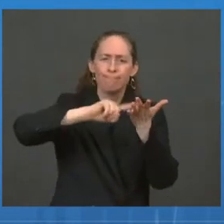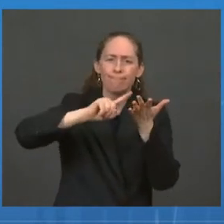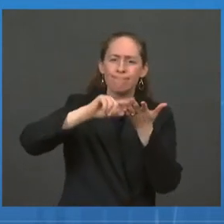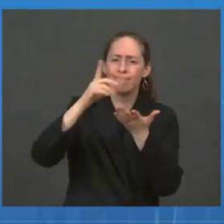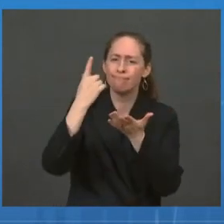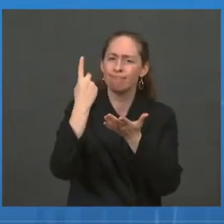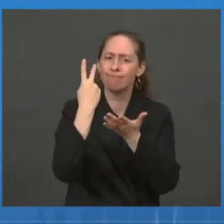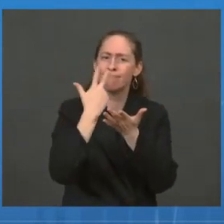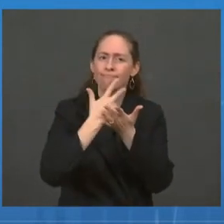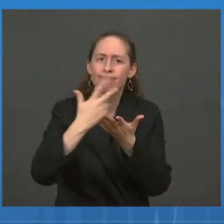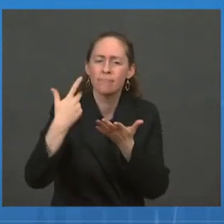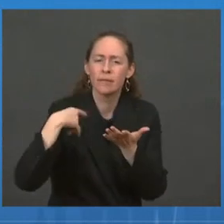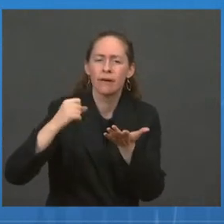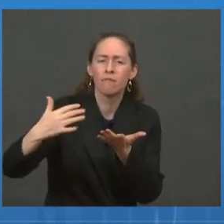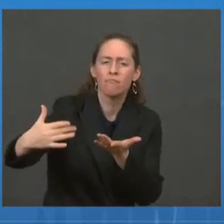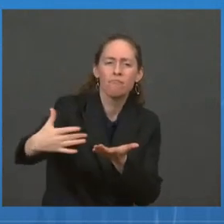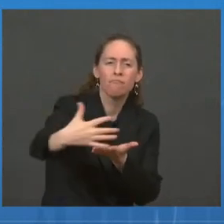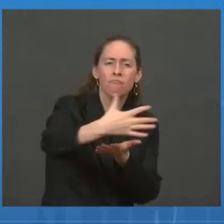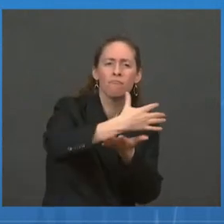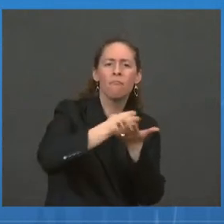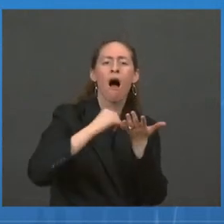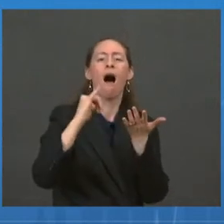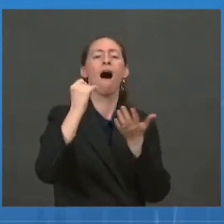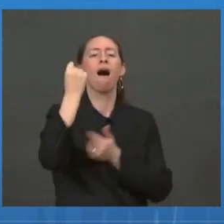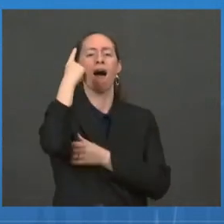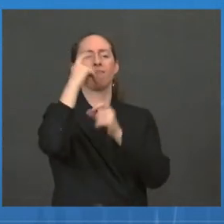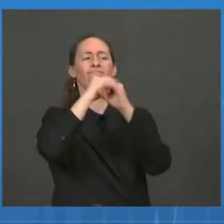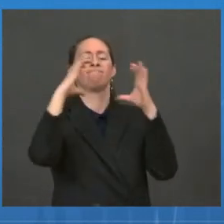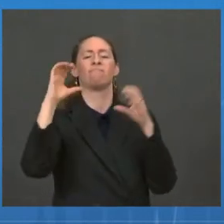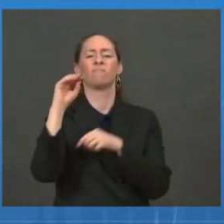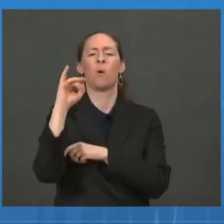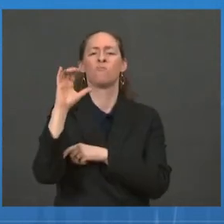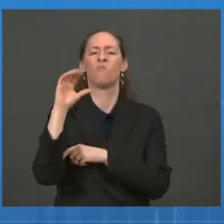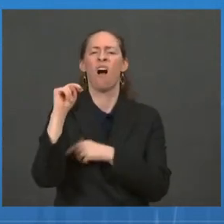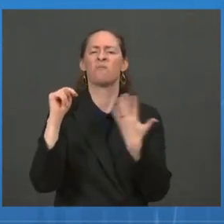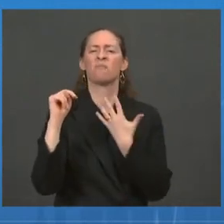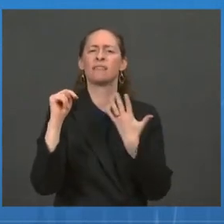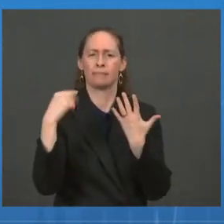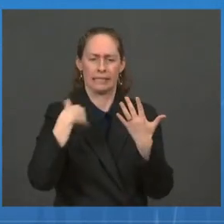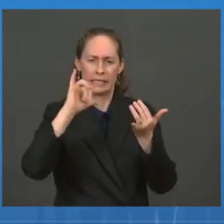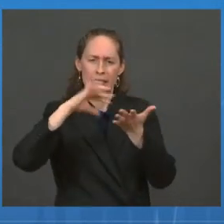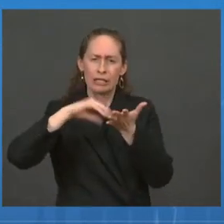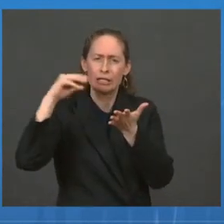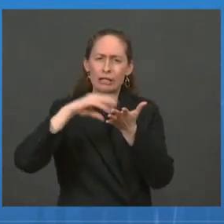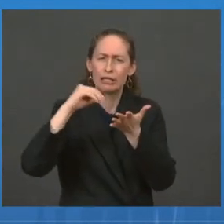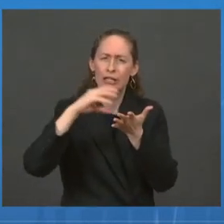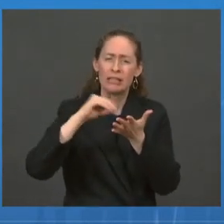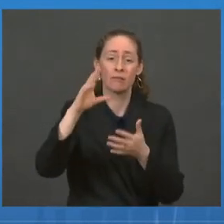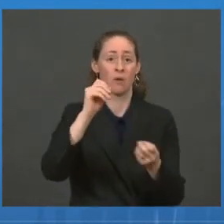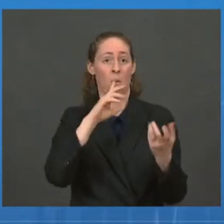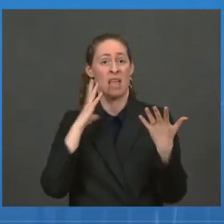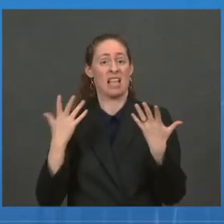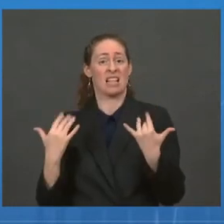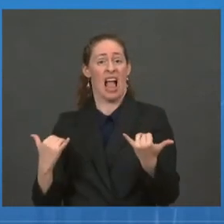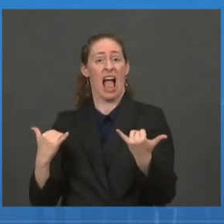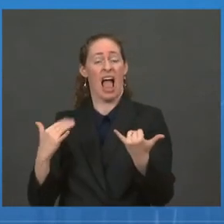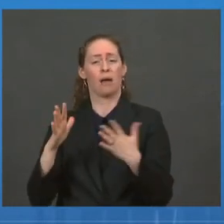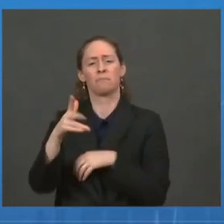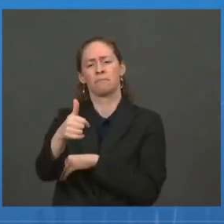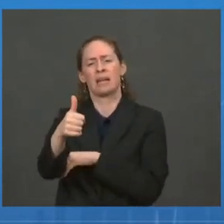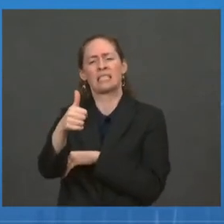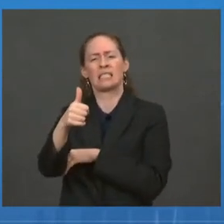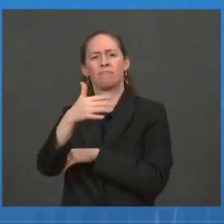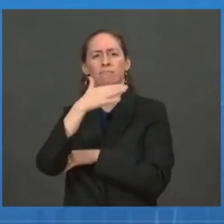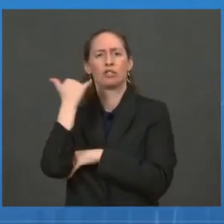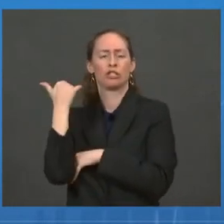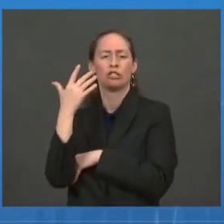existing vaccines are likely to continue to provide a degree of protection against severe illness today nearly 60